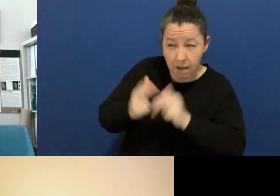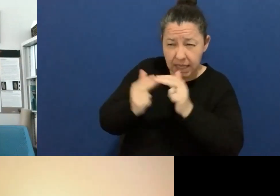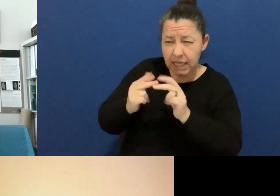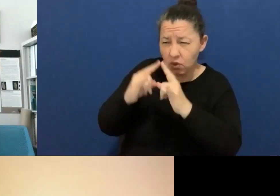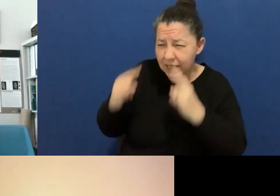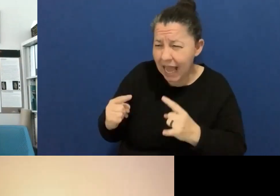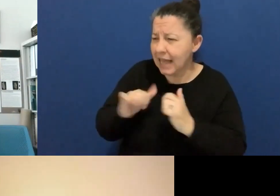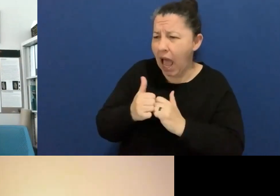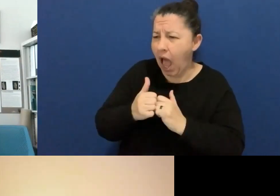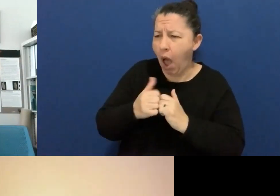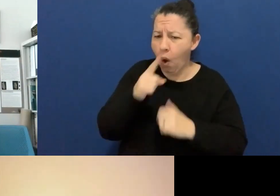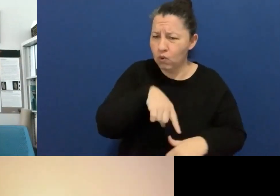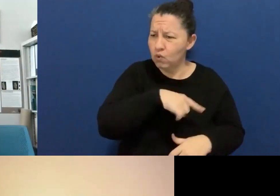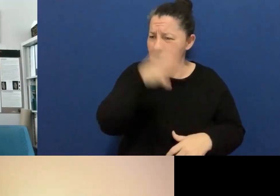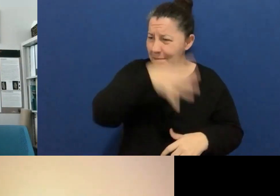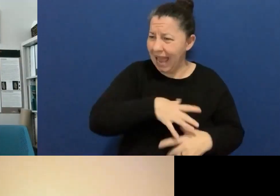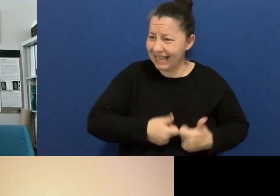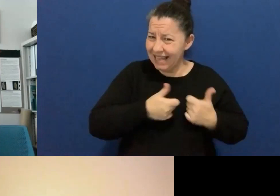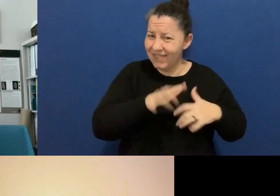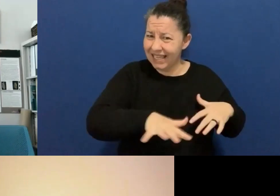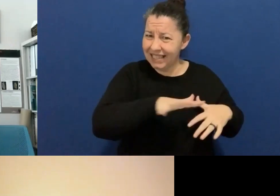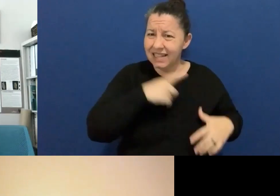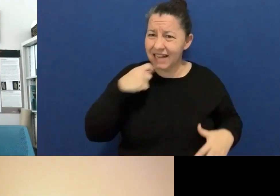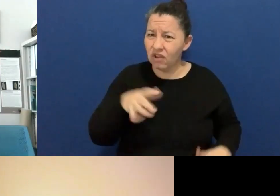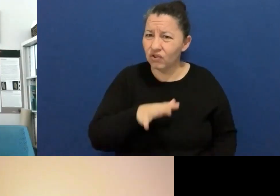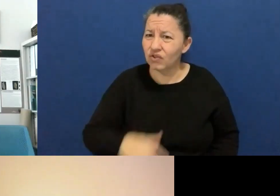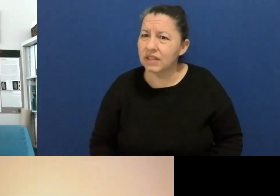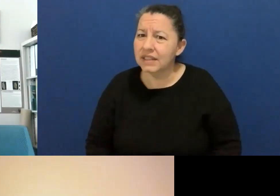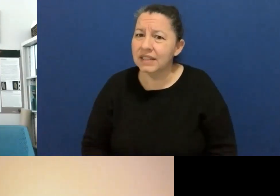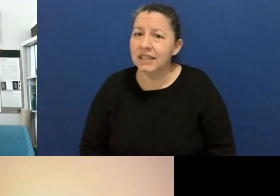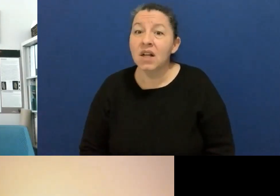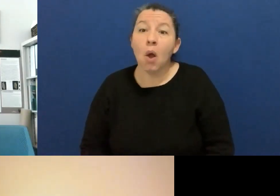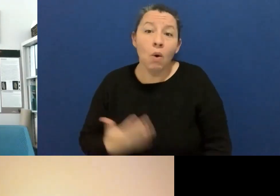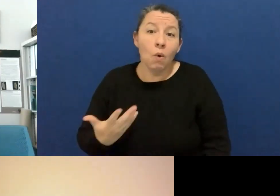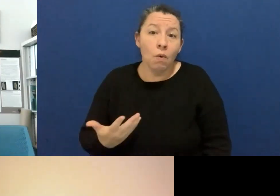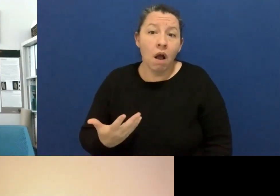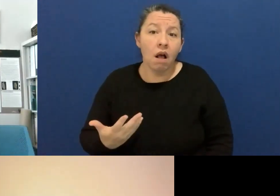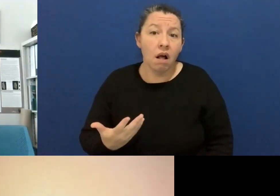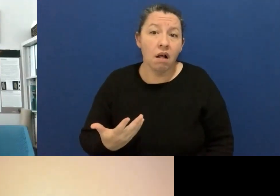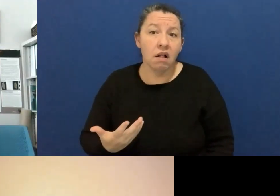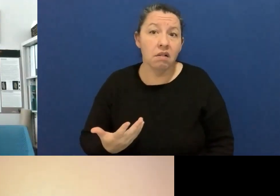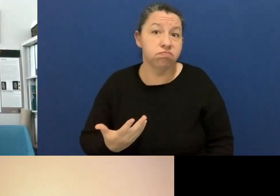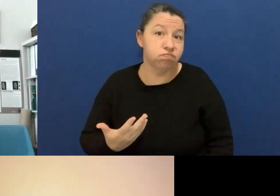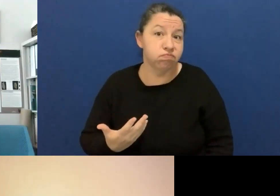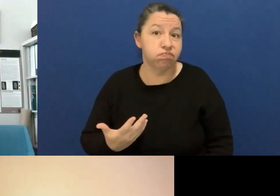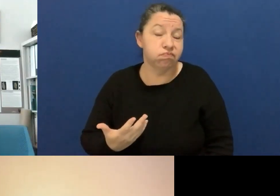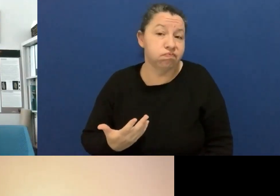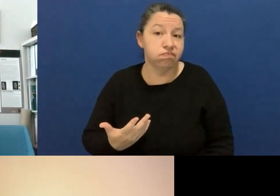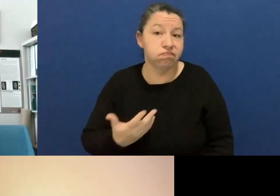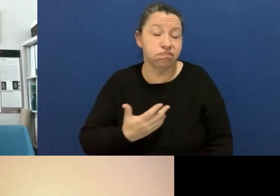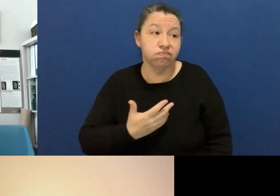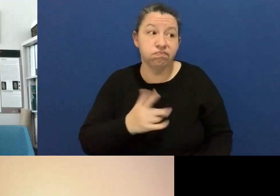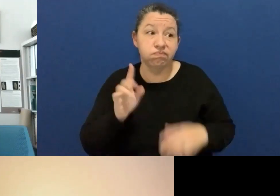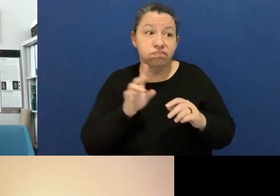men living out in these buildings, in these areas? Yeah, we don't, that is a big